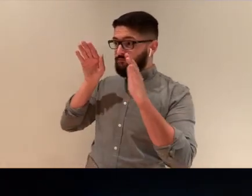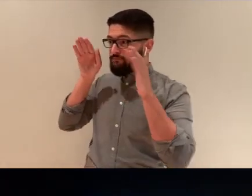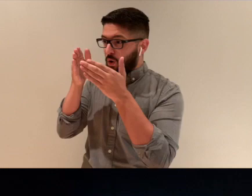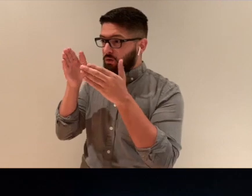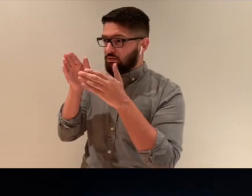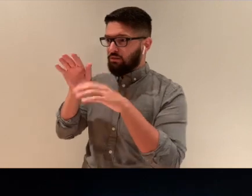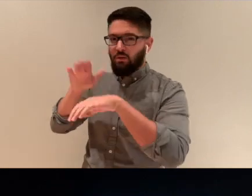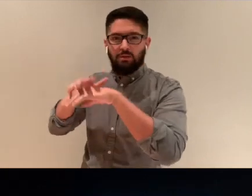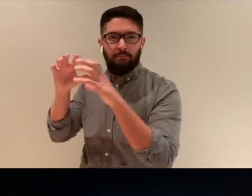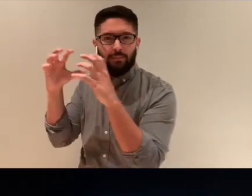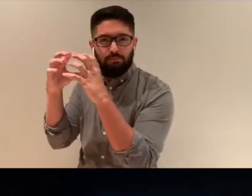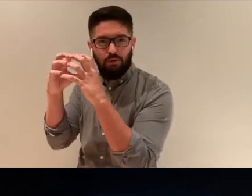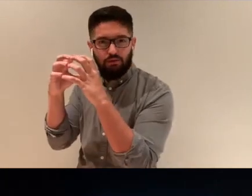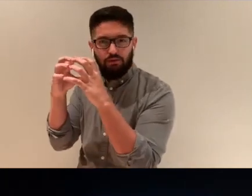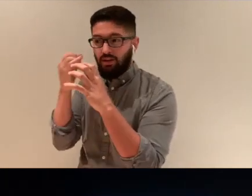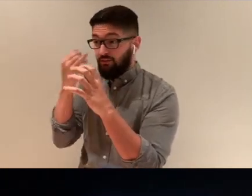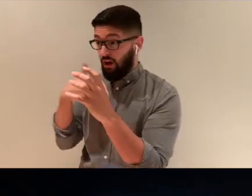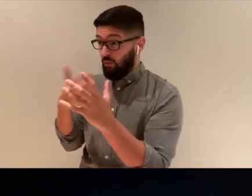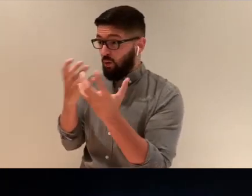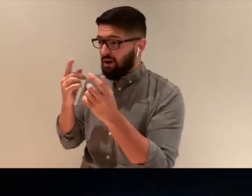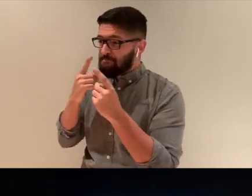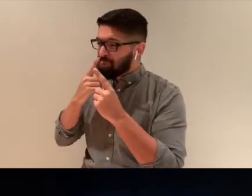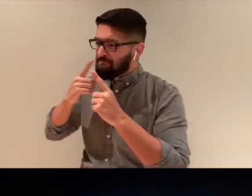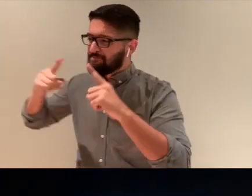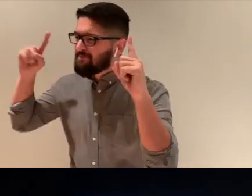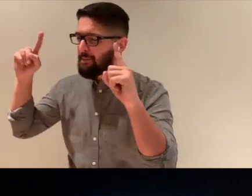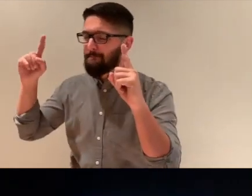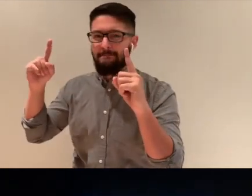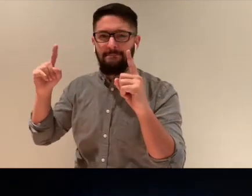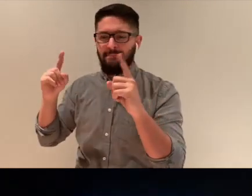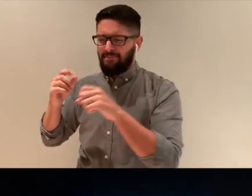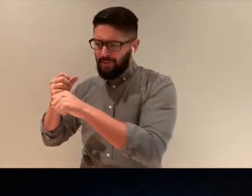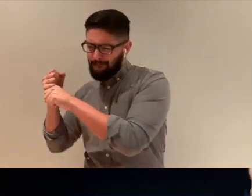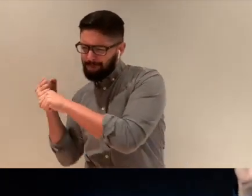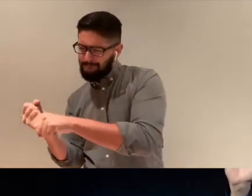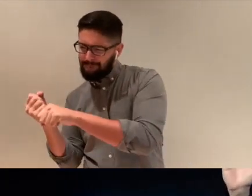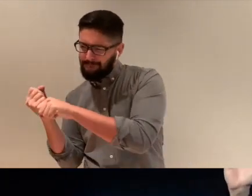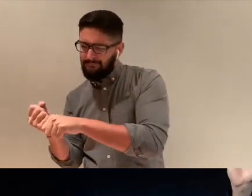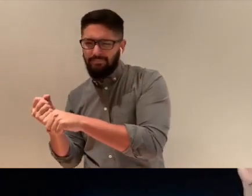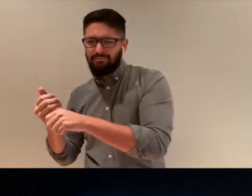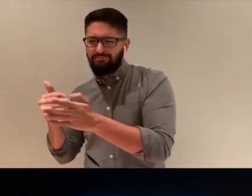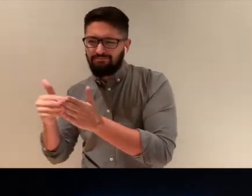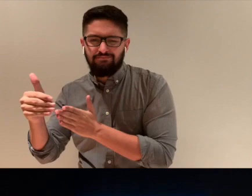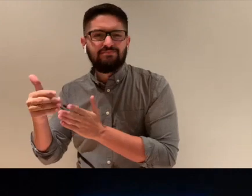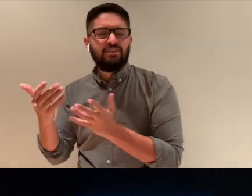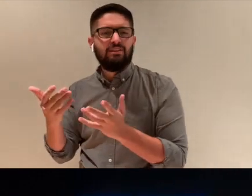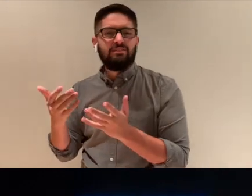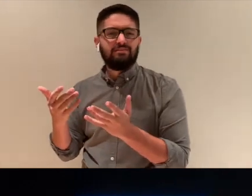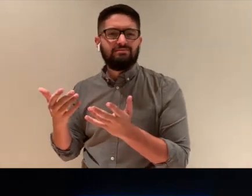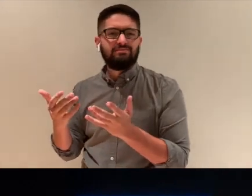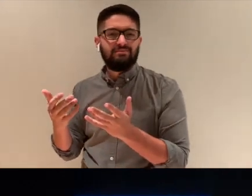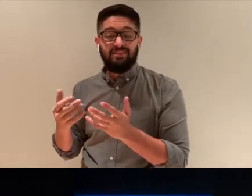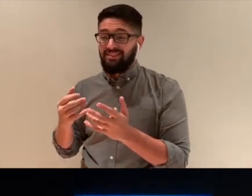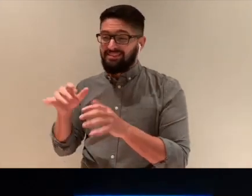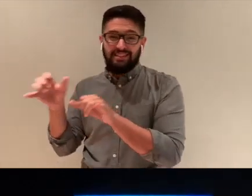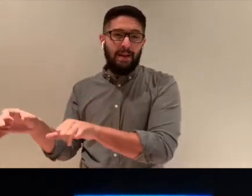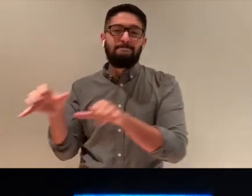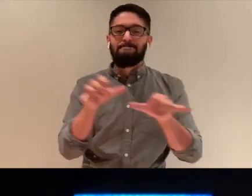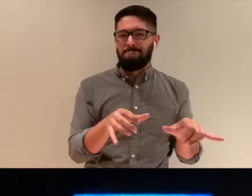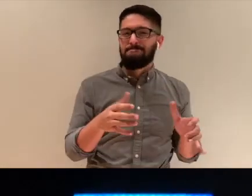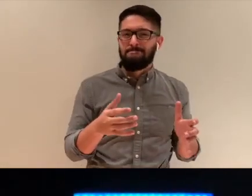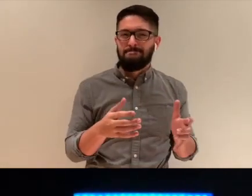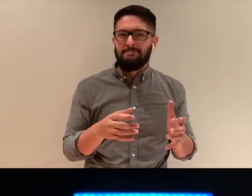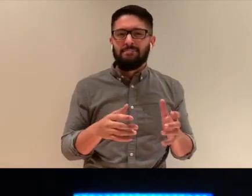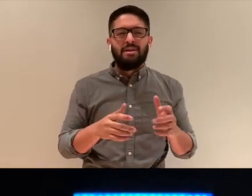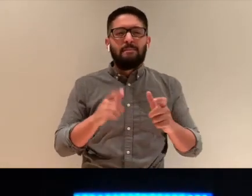my eyes on that baseball, if I wanted to be the most effective hitter and go through the season successfully, listen,